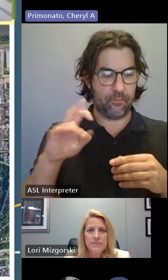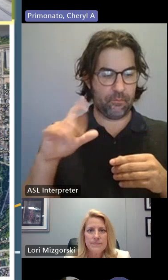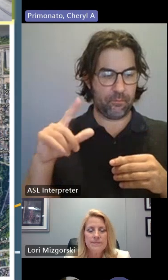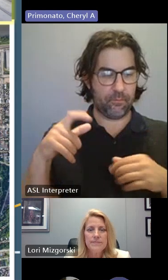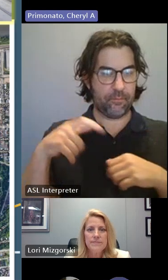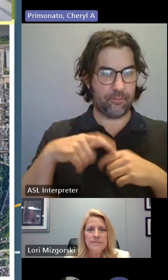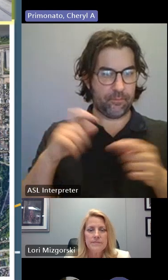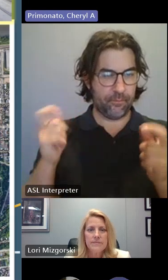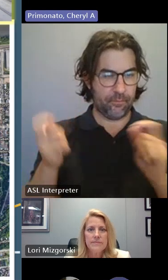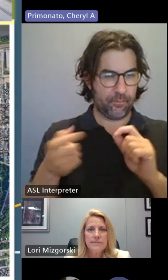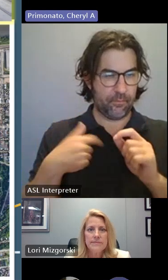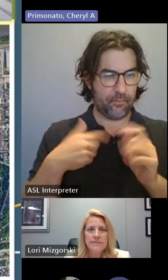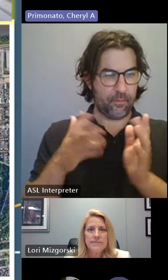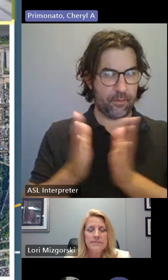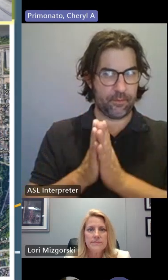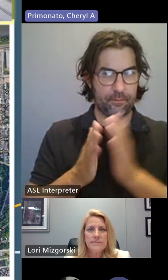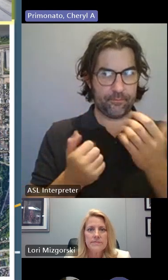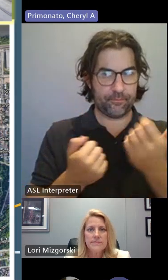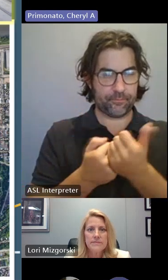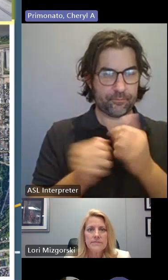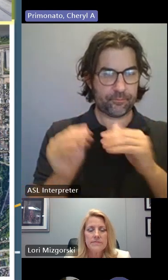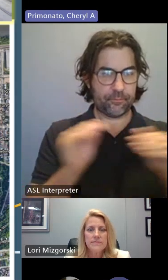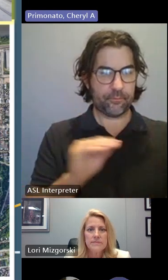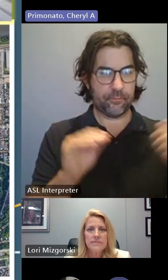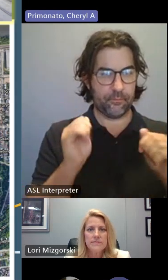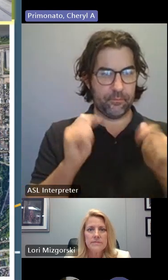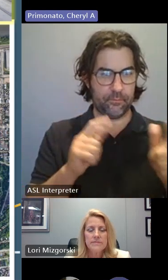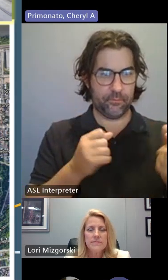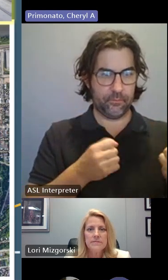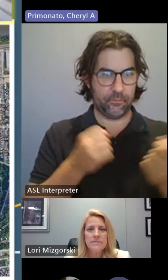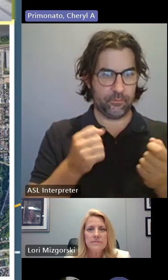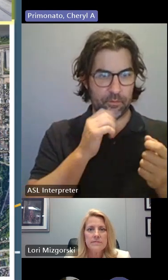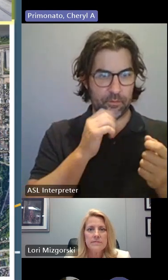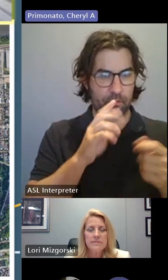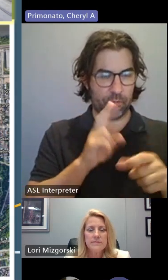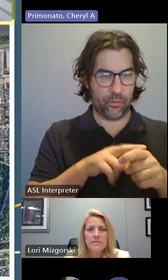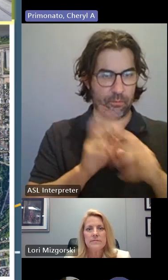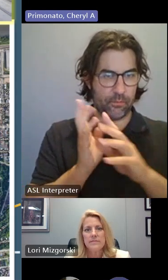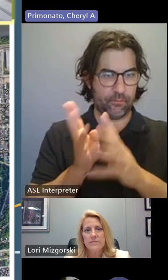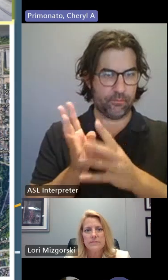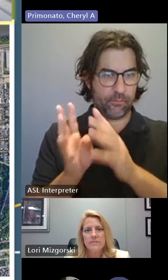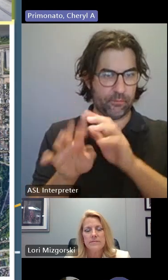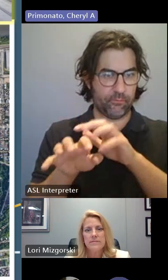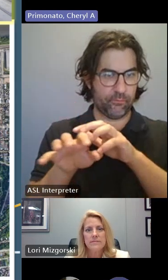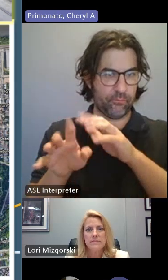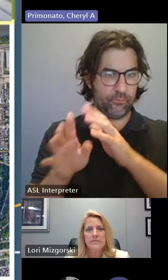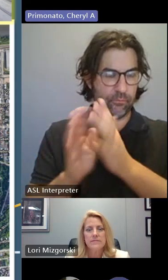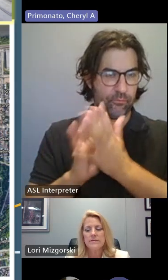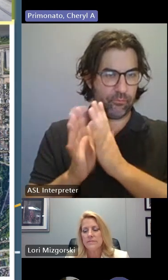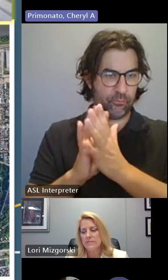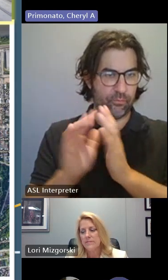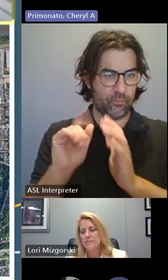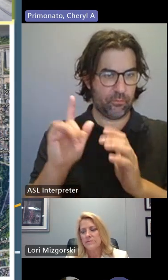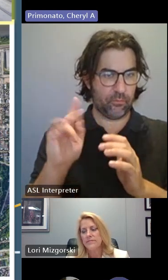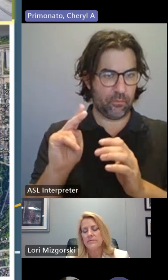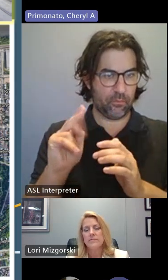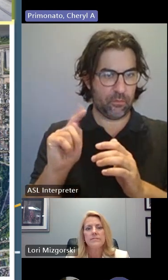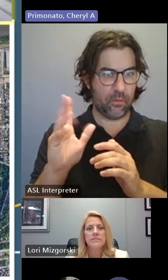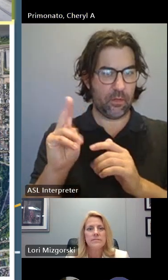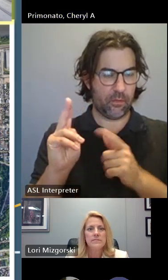for to support the movement of all these vehicles that are not normally running through the Allentown neighborhood. And they've been very supportive of that too,